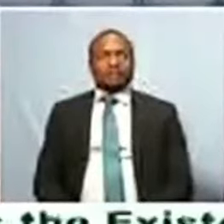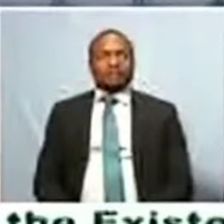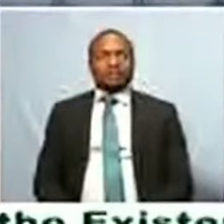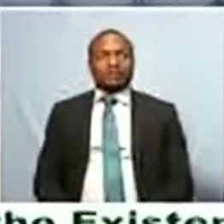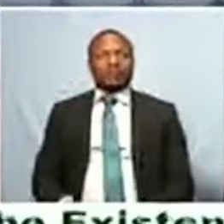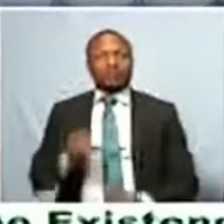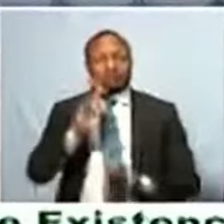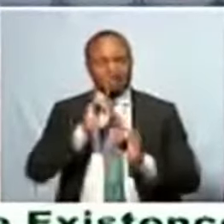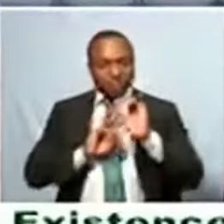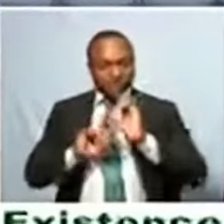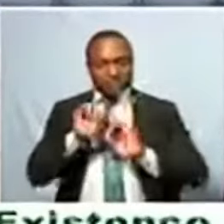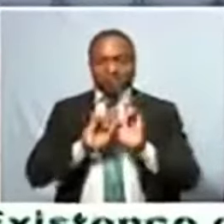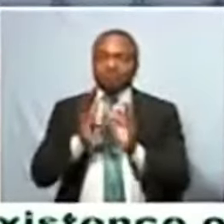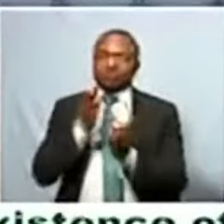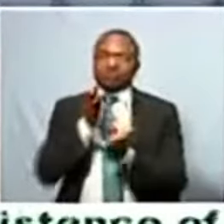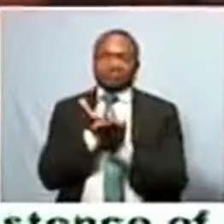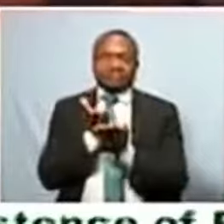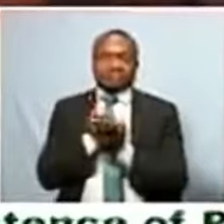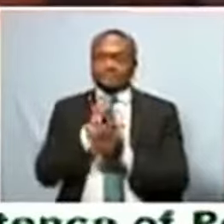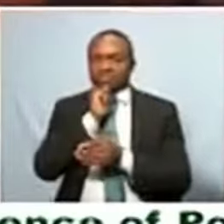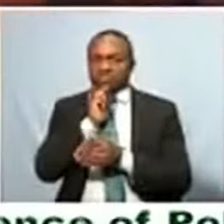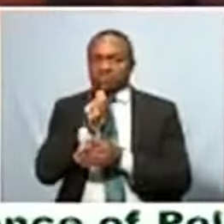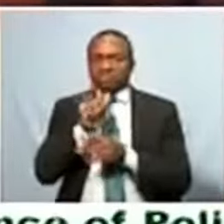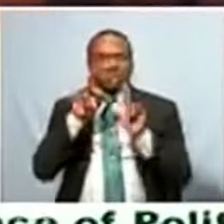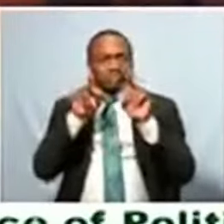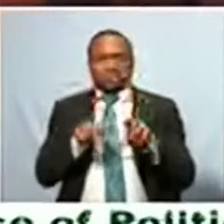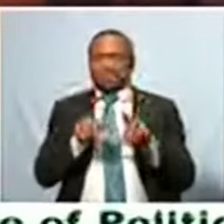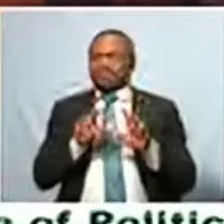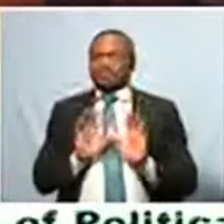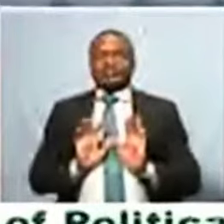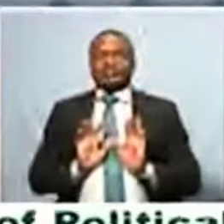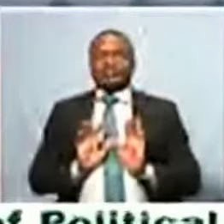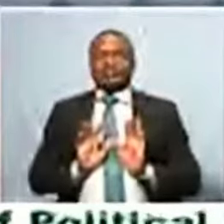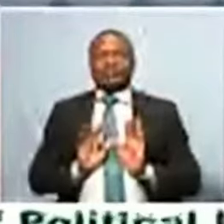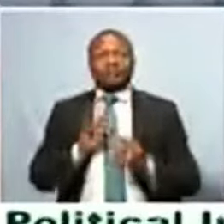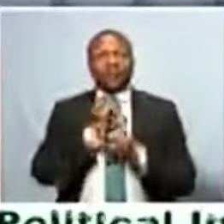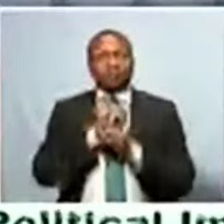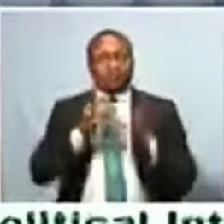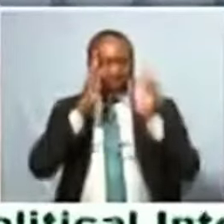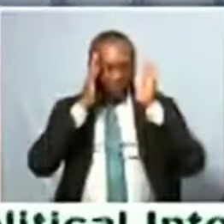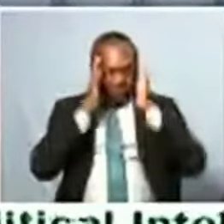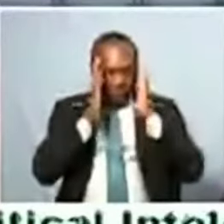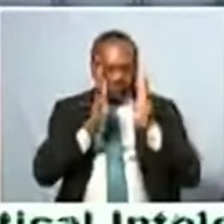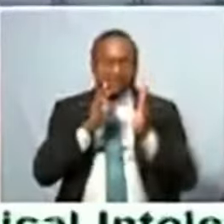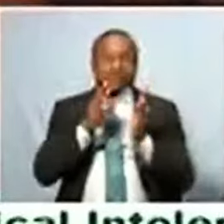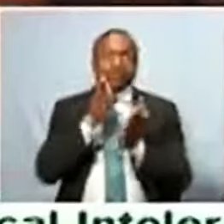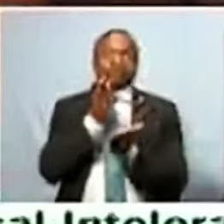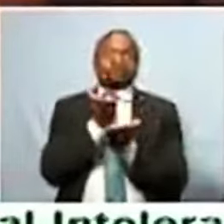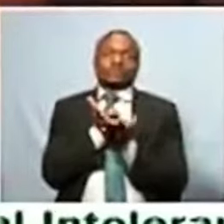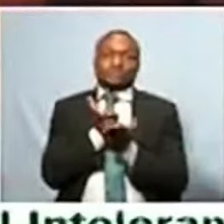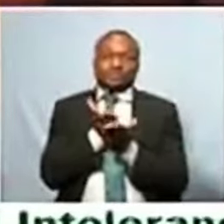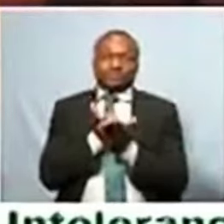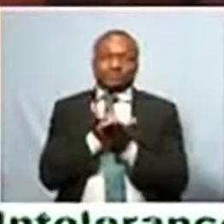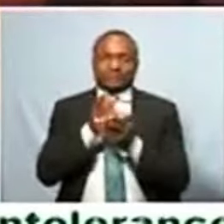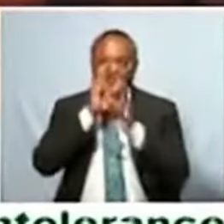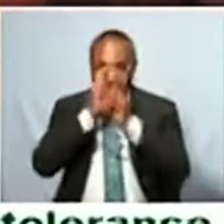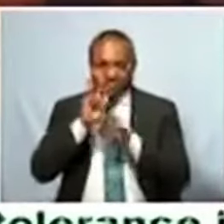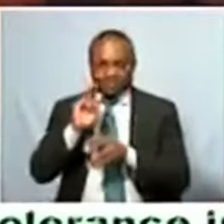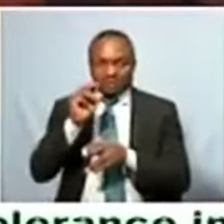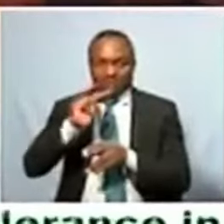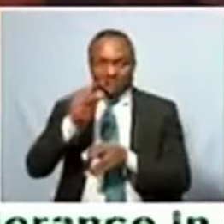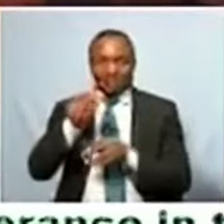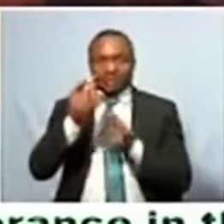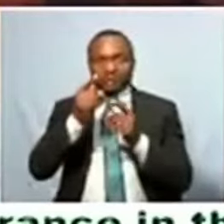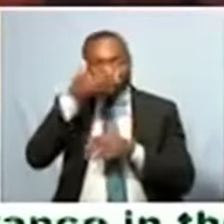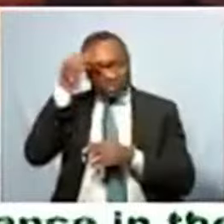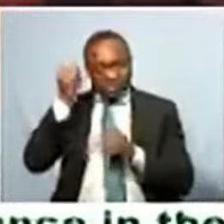are debating the motion, not the individual. Just stick to the motion, Honorable Member for Monday. Forget